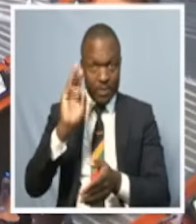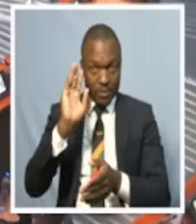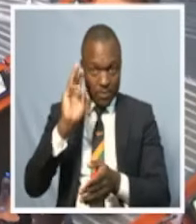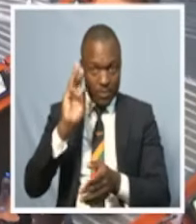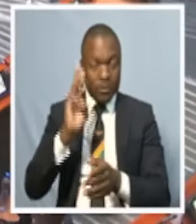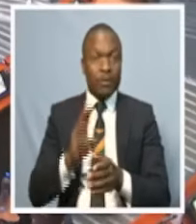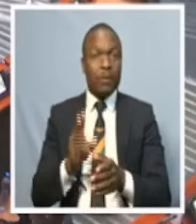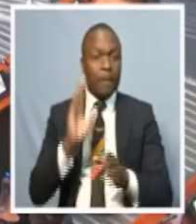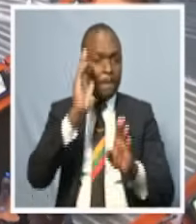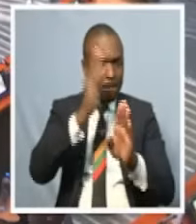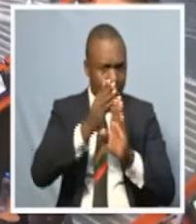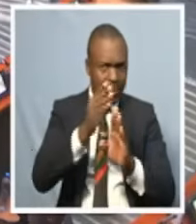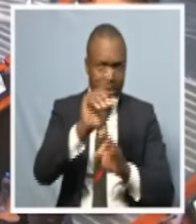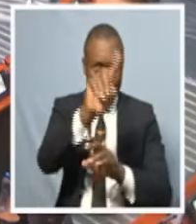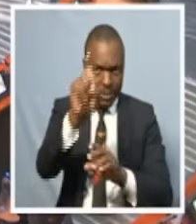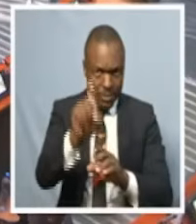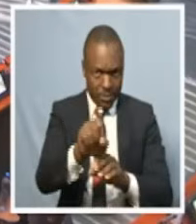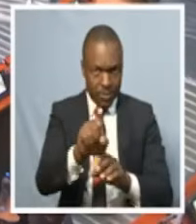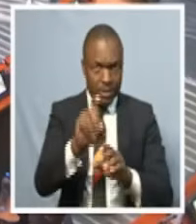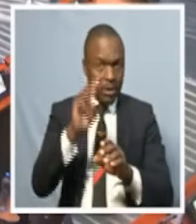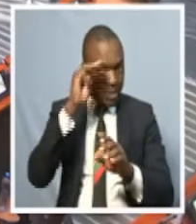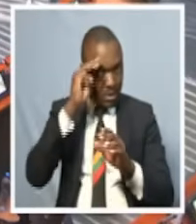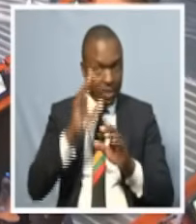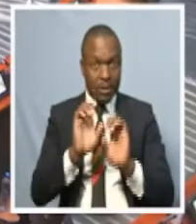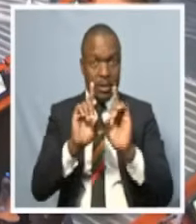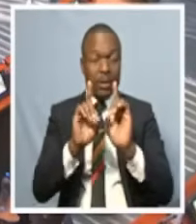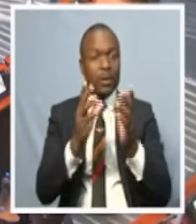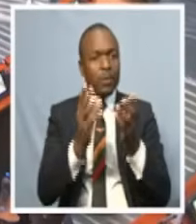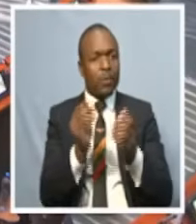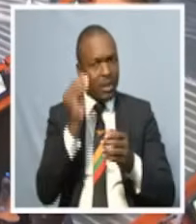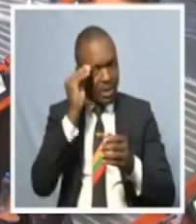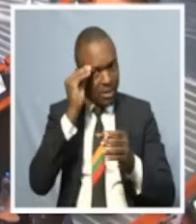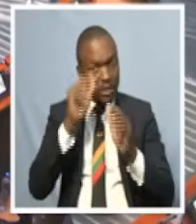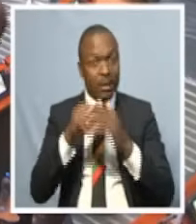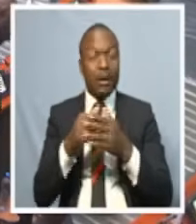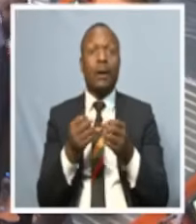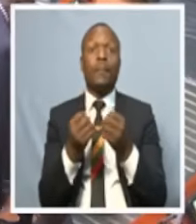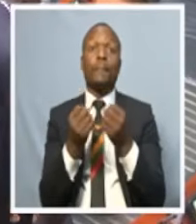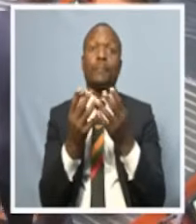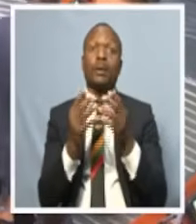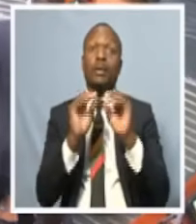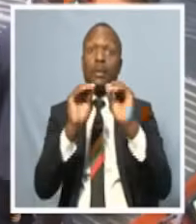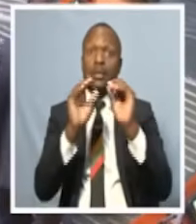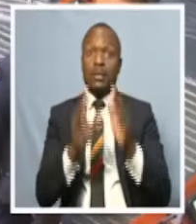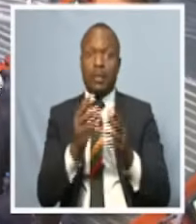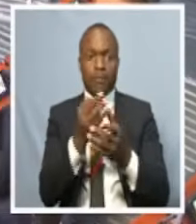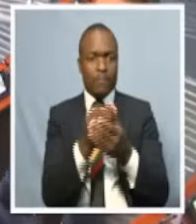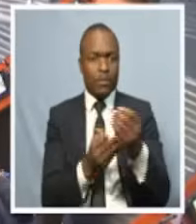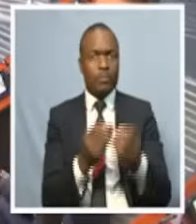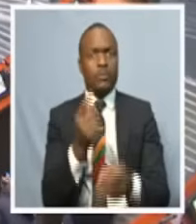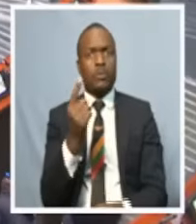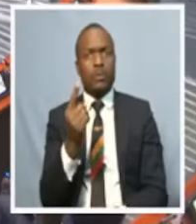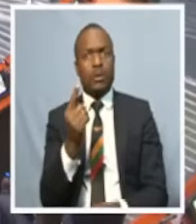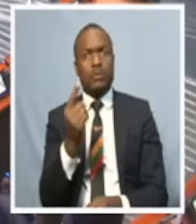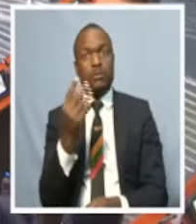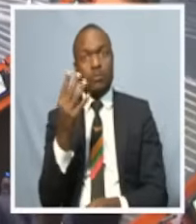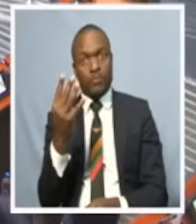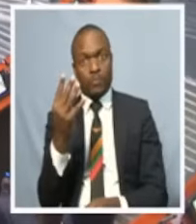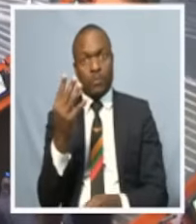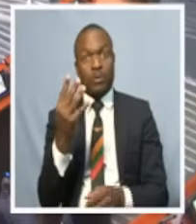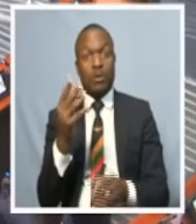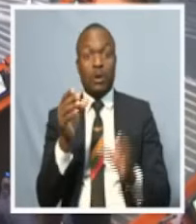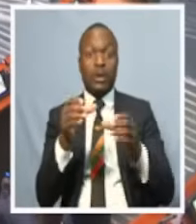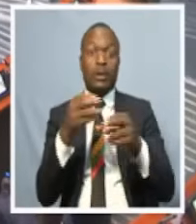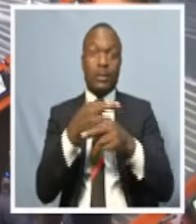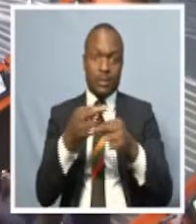to the Minister of Education. He wants to know how many teachers of Forms 1 to 4 classes were employed countrywide